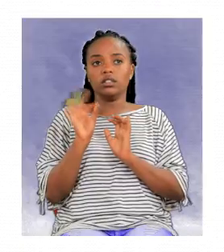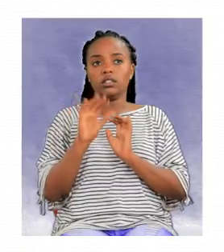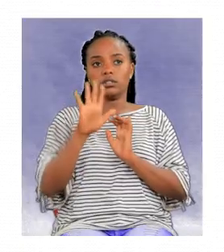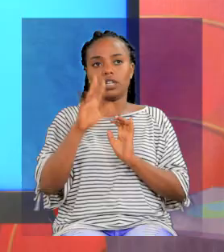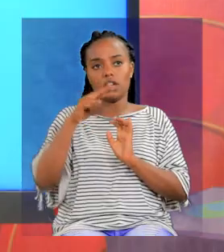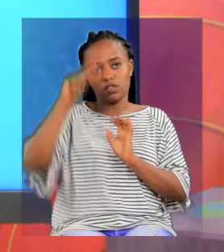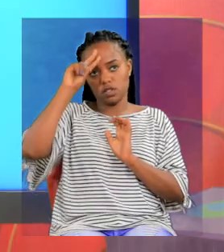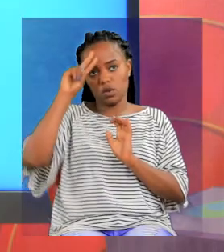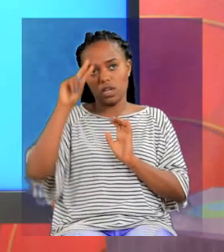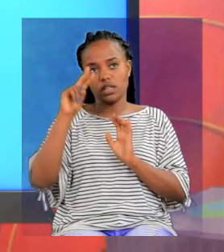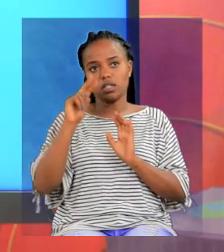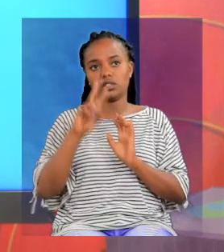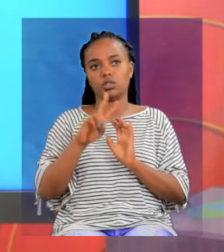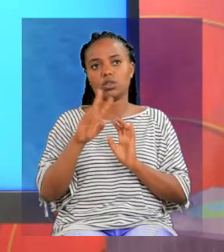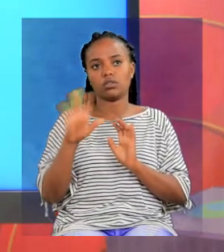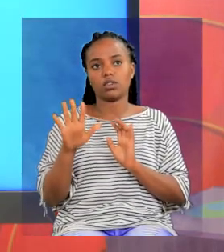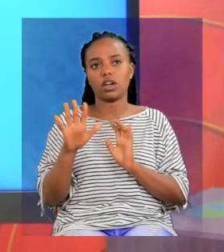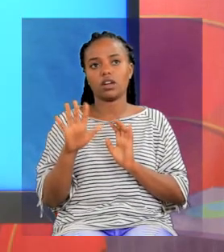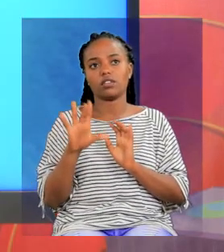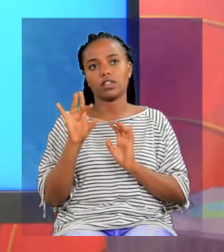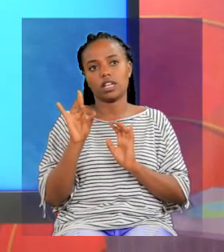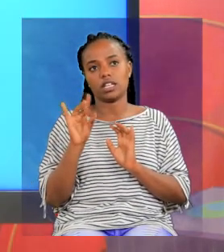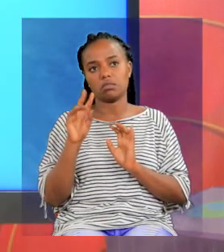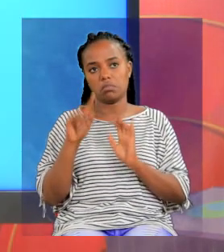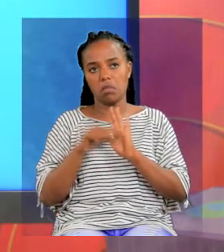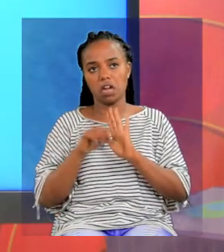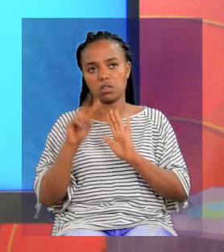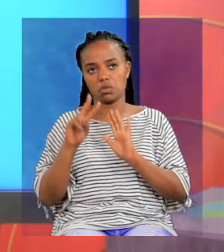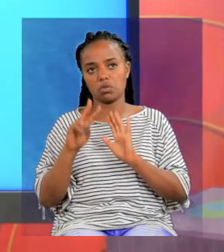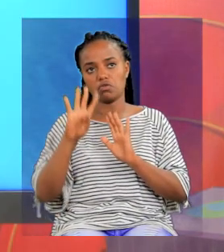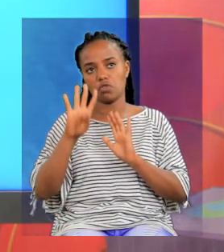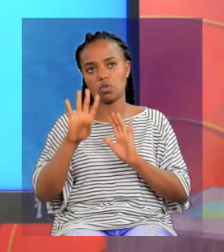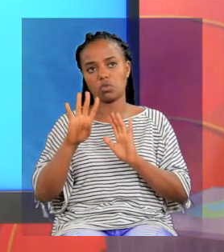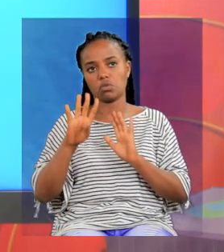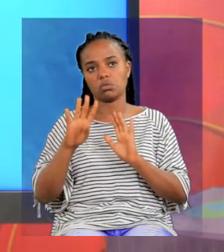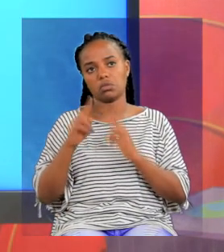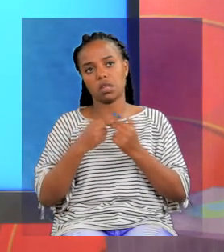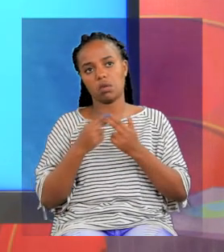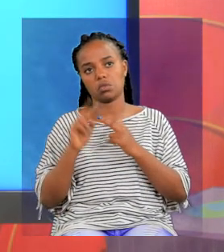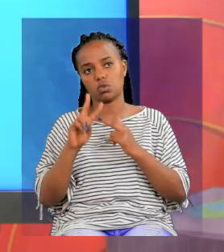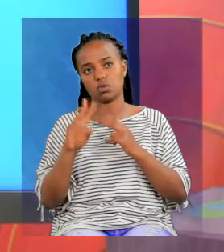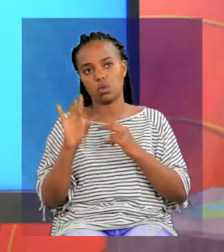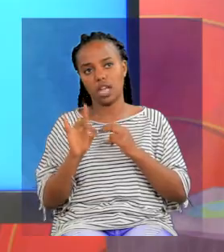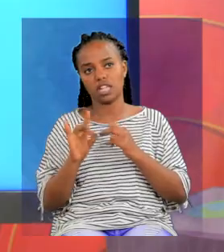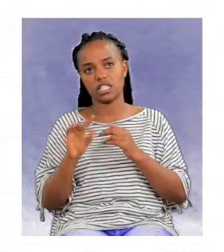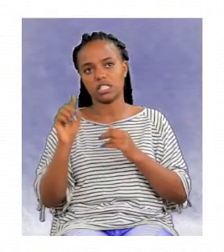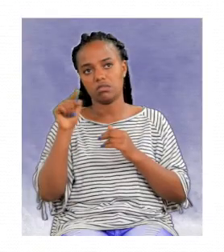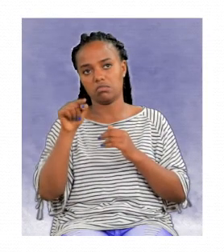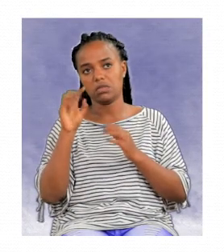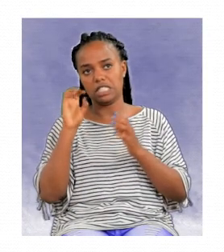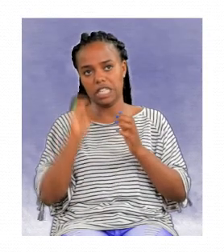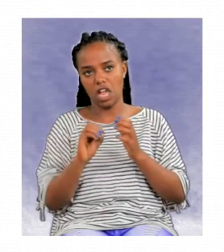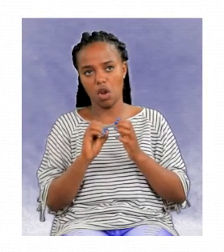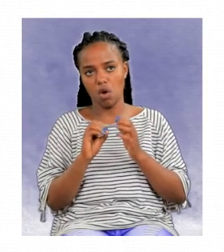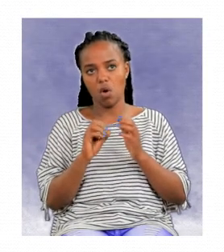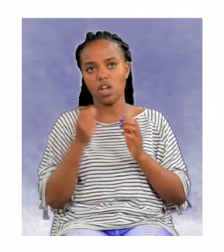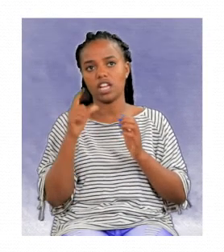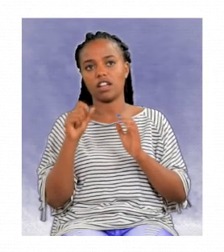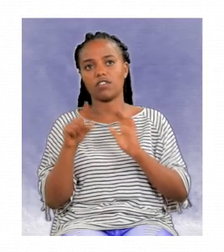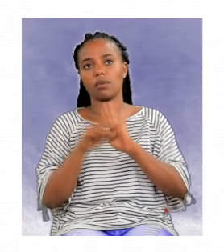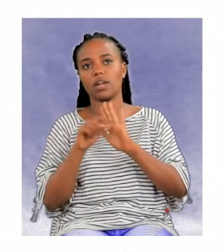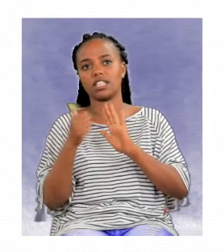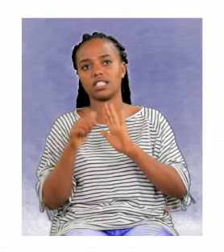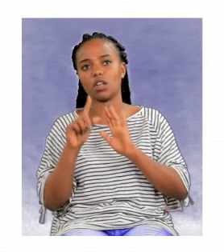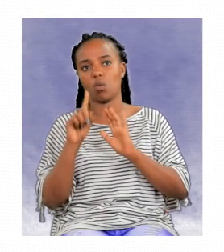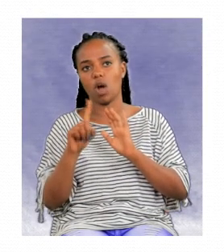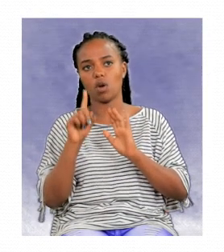25, 8 minus 10 is minus 2 squared, it's 4, 4 times 2, 8. This one is 0, 11 minus 10 is 1 squared